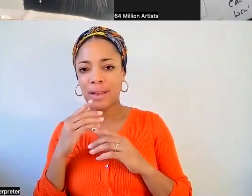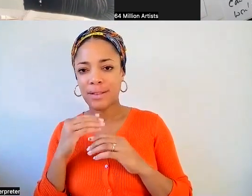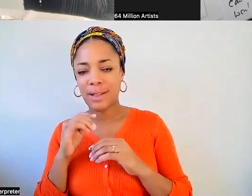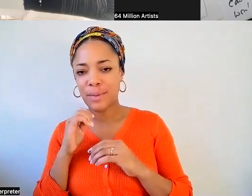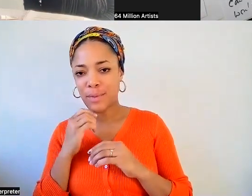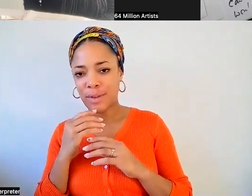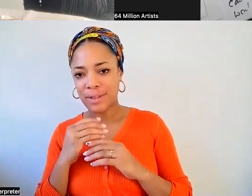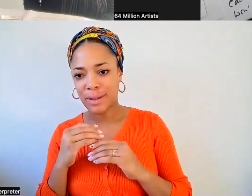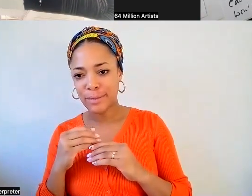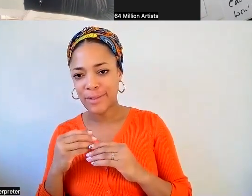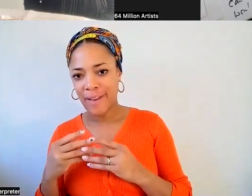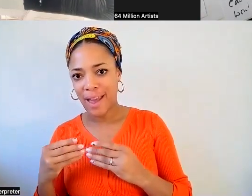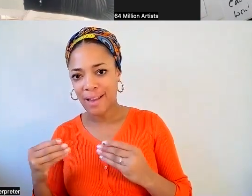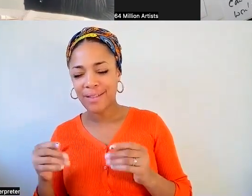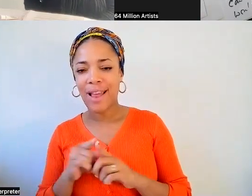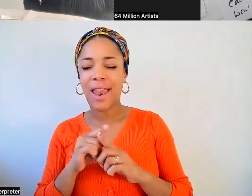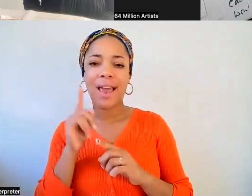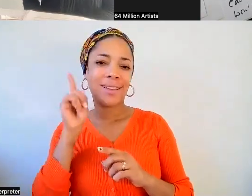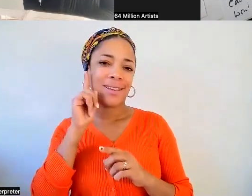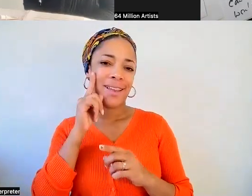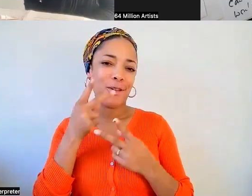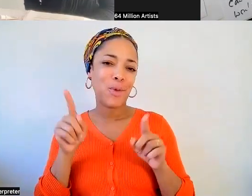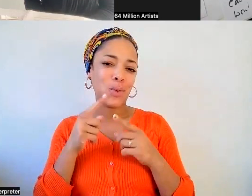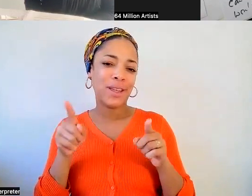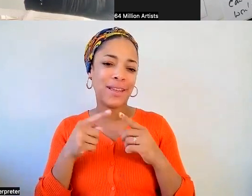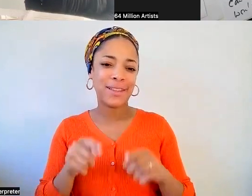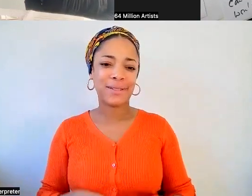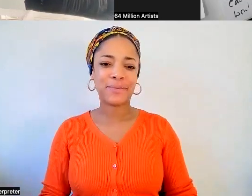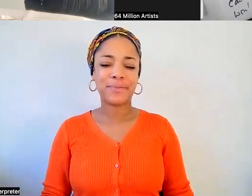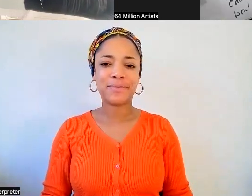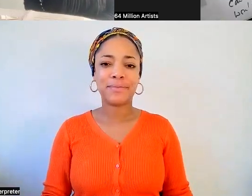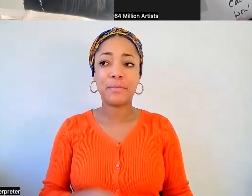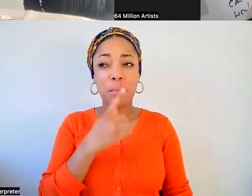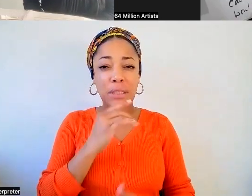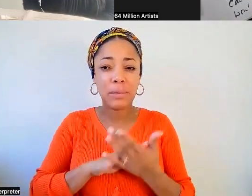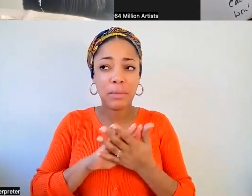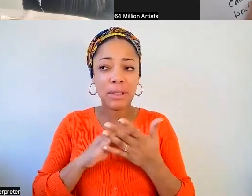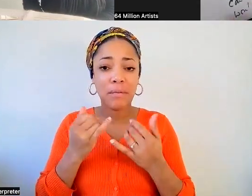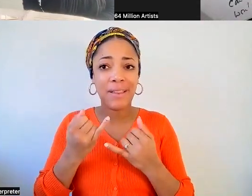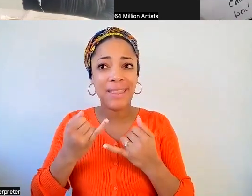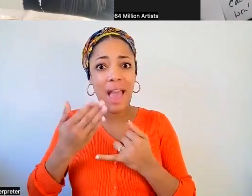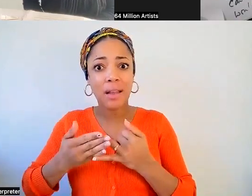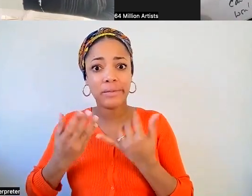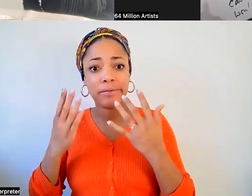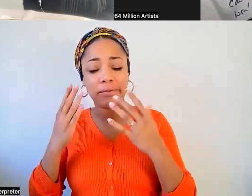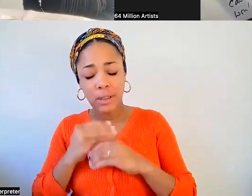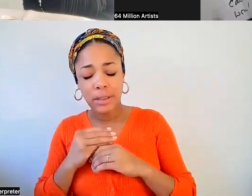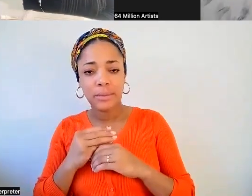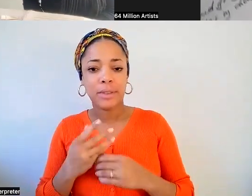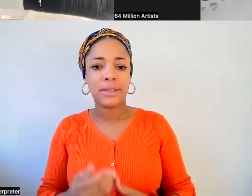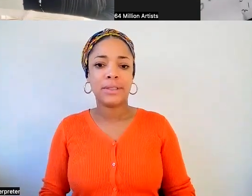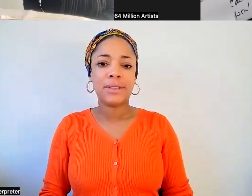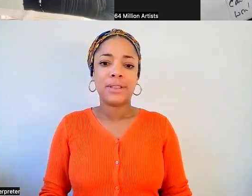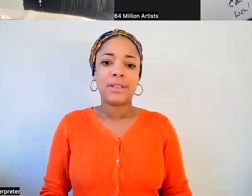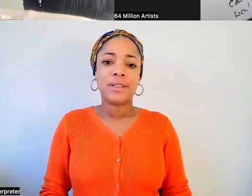Which sort of implies maybe I have gone to sleep. Yeah. And maybe I did, I don't know. So very good. So now we've got it